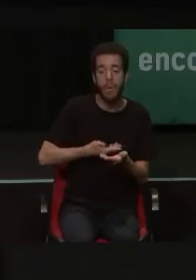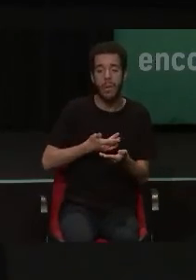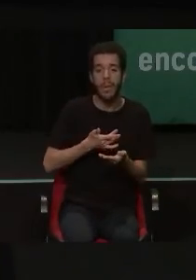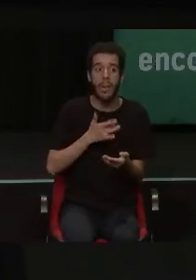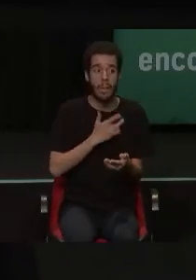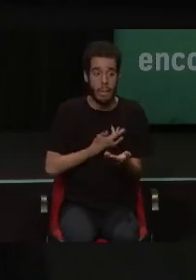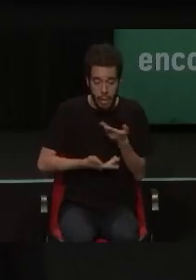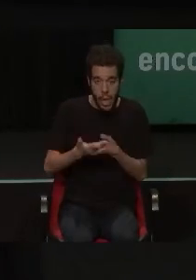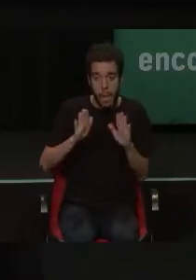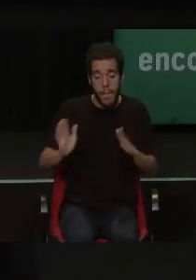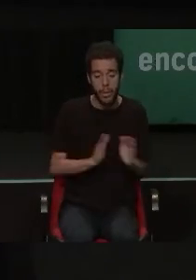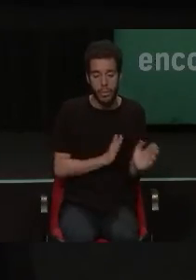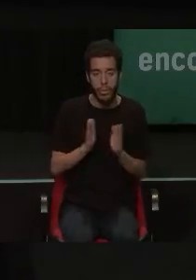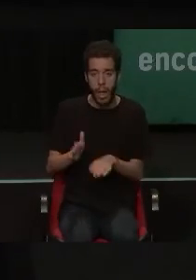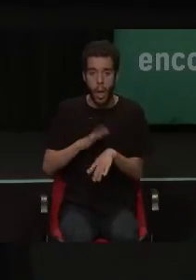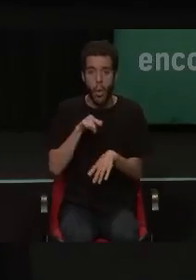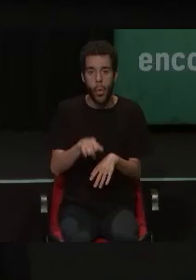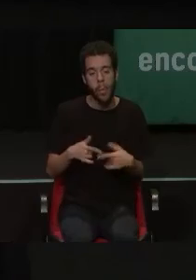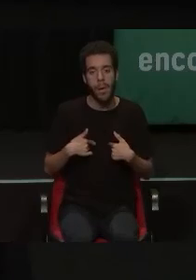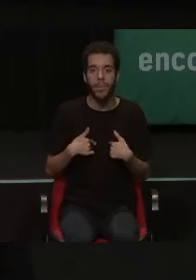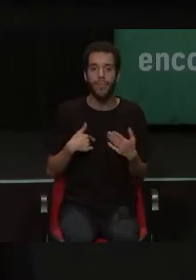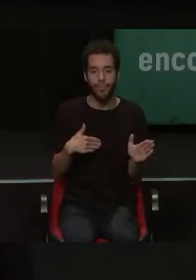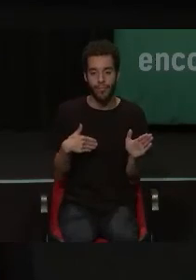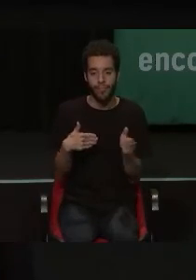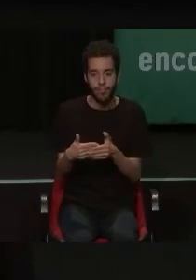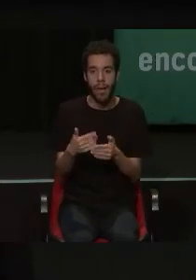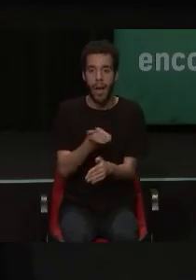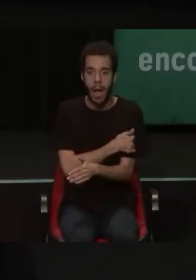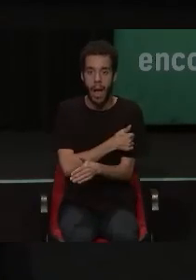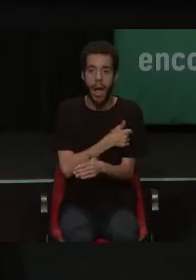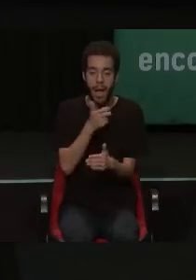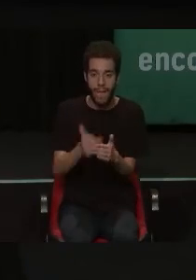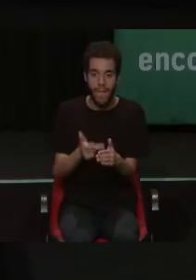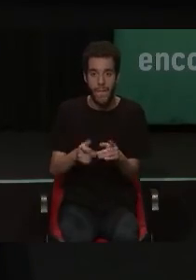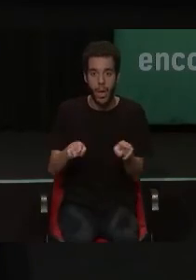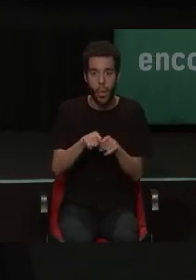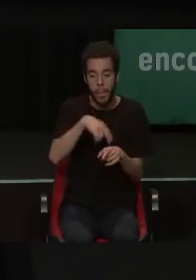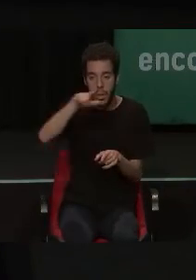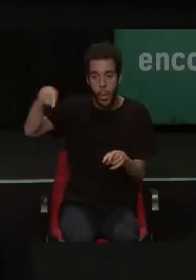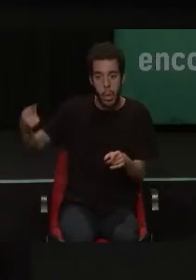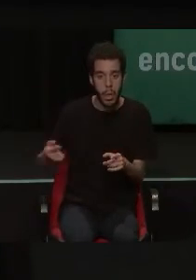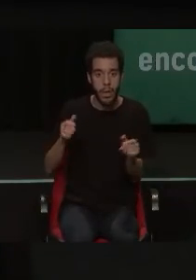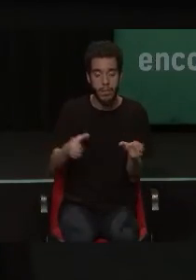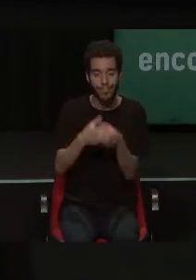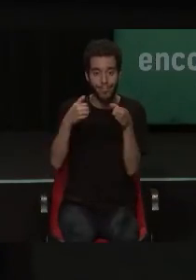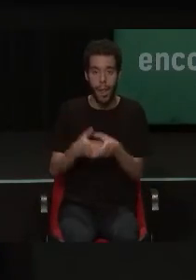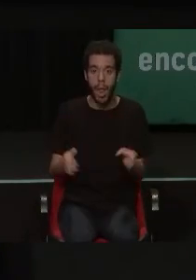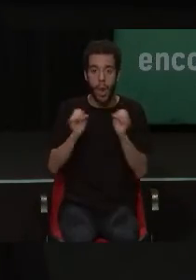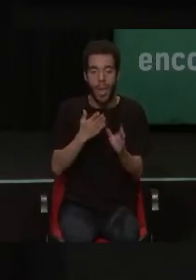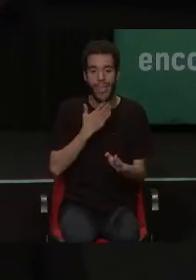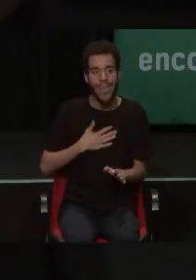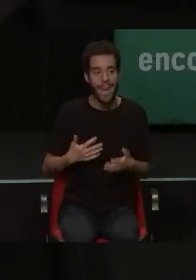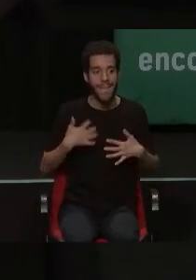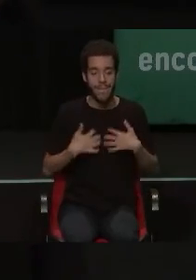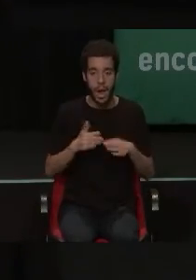and tenderness. But on the other hand, the fact they are in a lockdown and have not the opportunity to socialize with